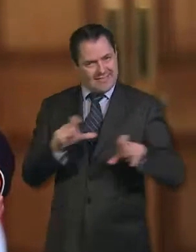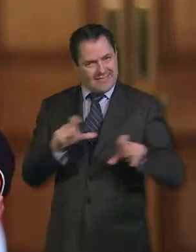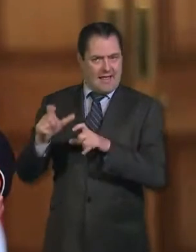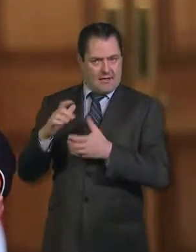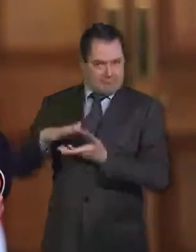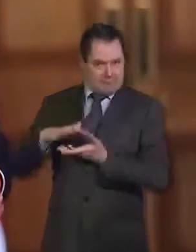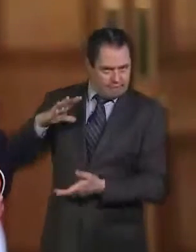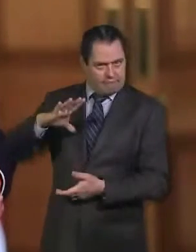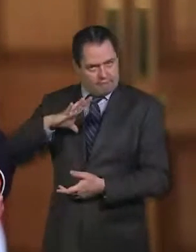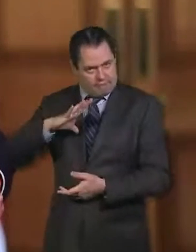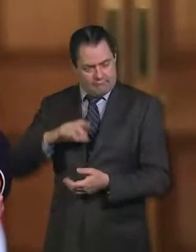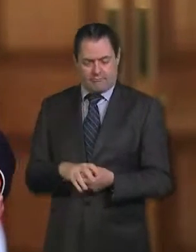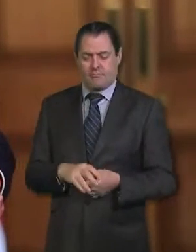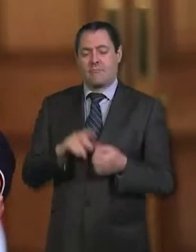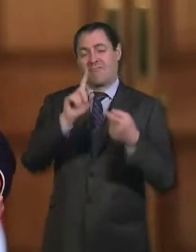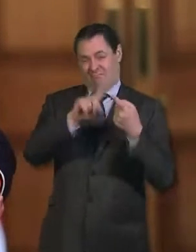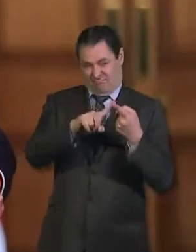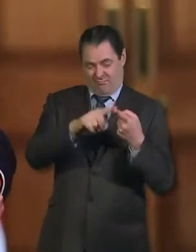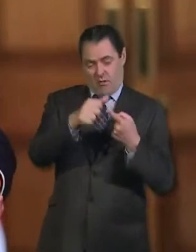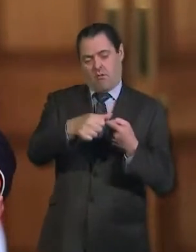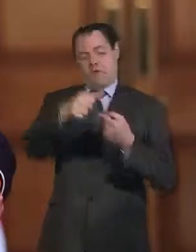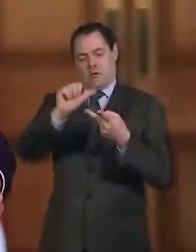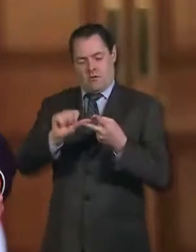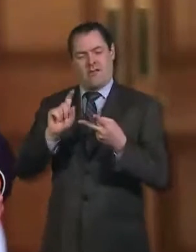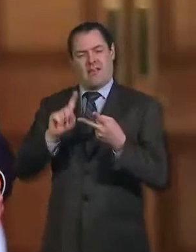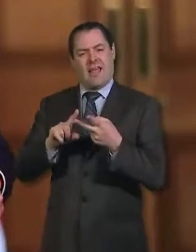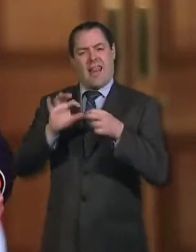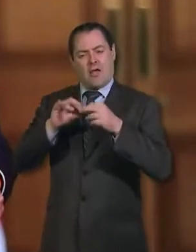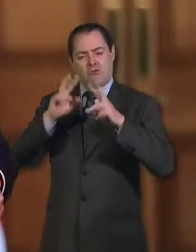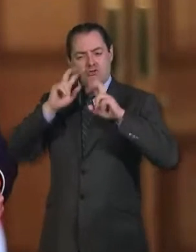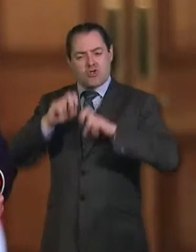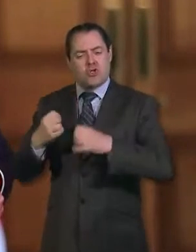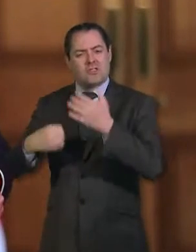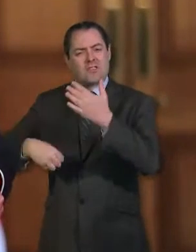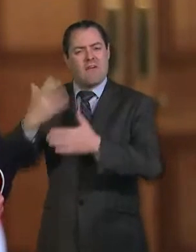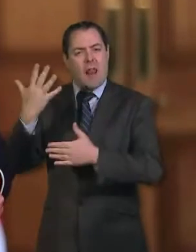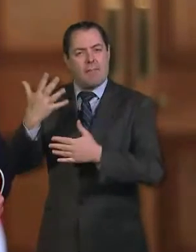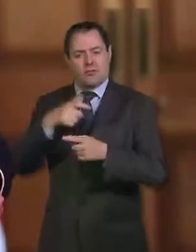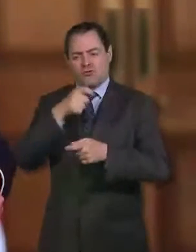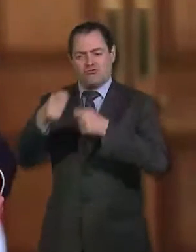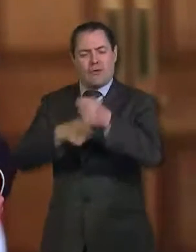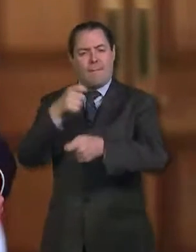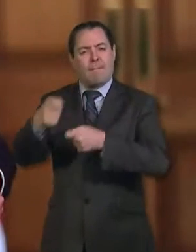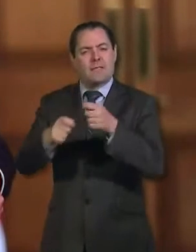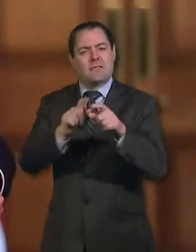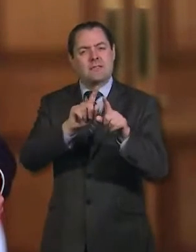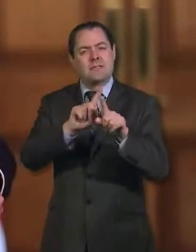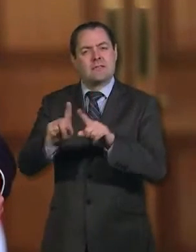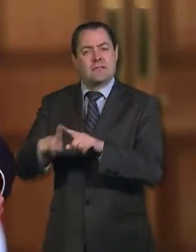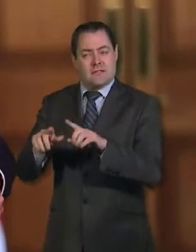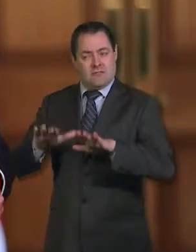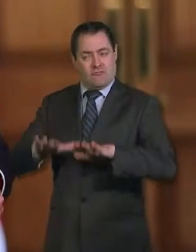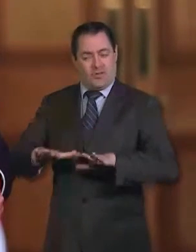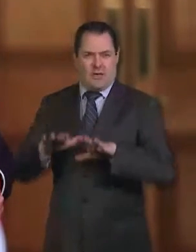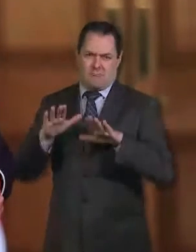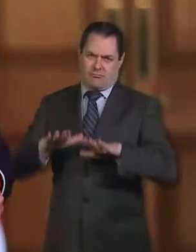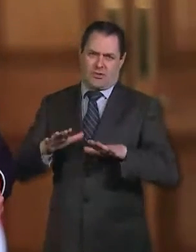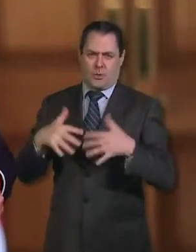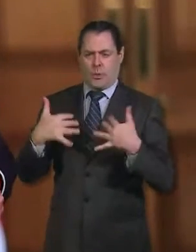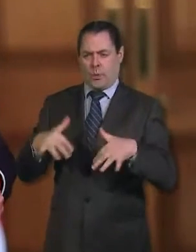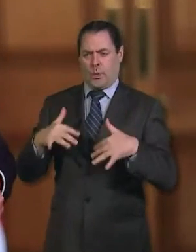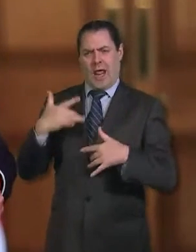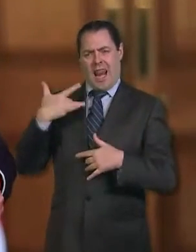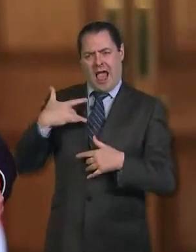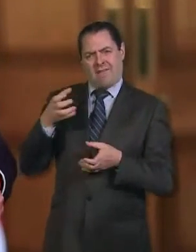treatments that's taking place across the UK. One of Britain's greatest strengths is our life sciences, and in particular, our life